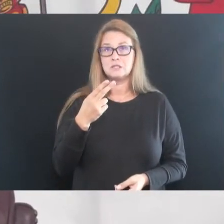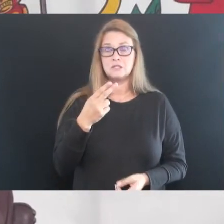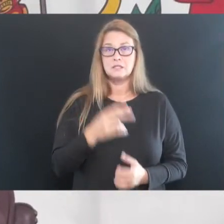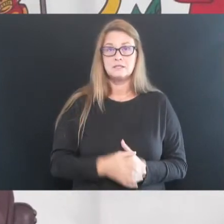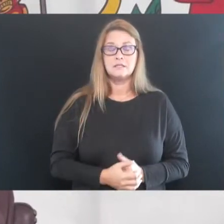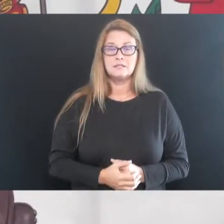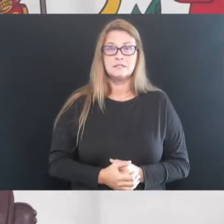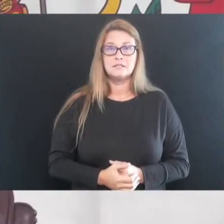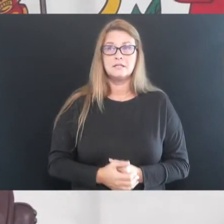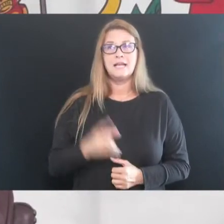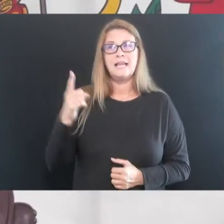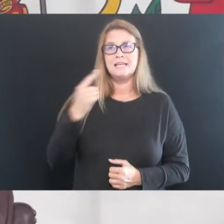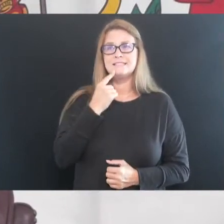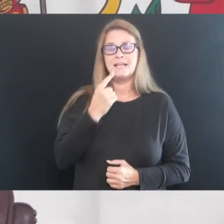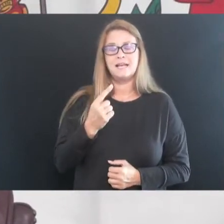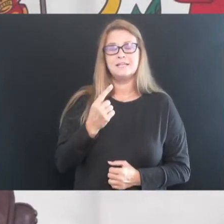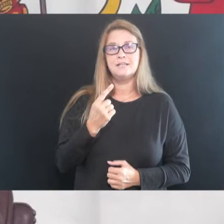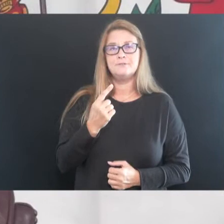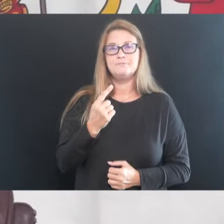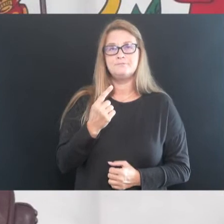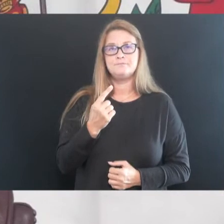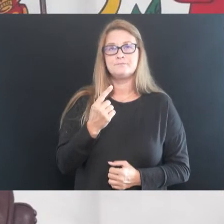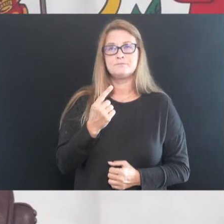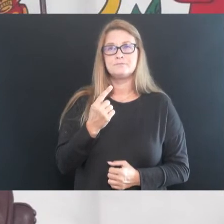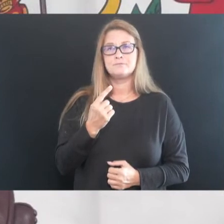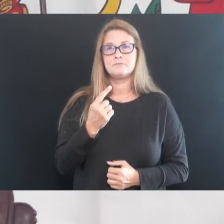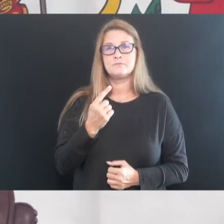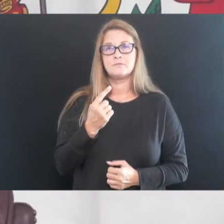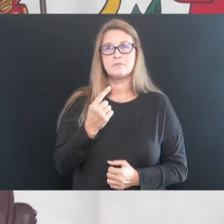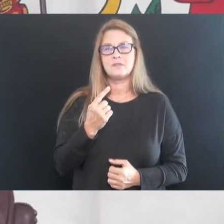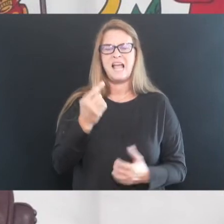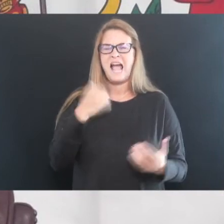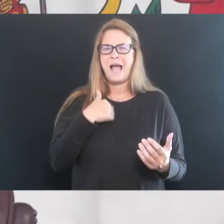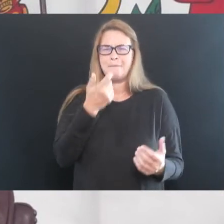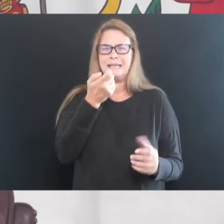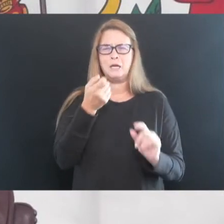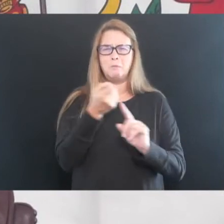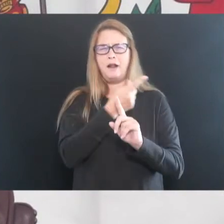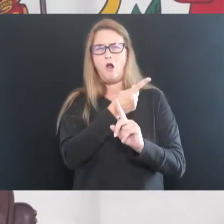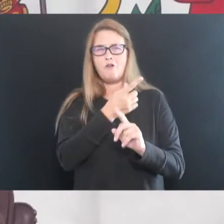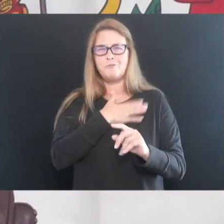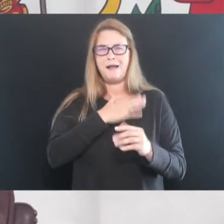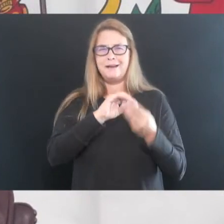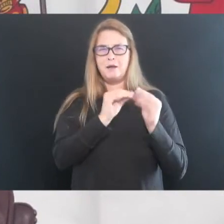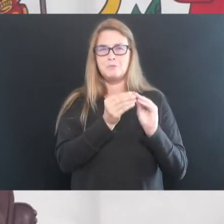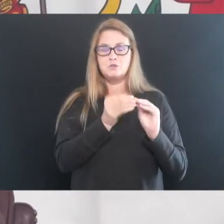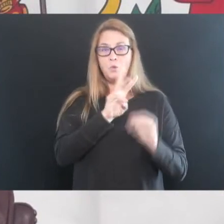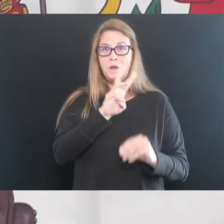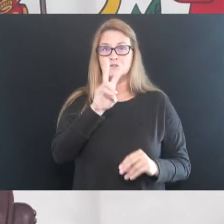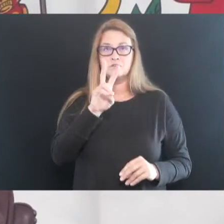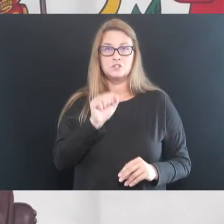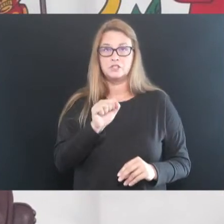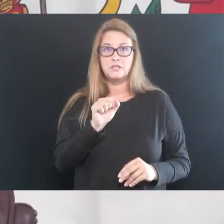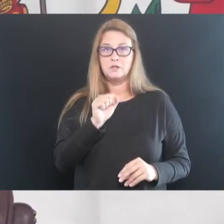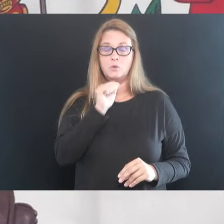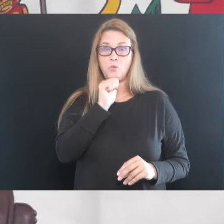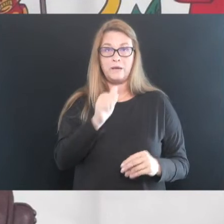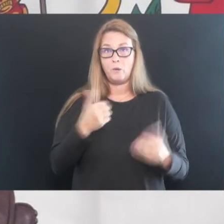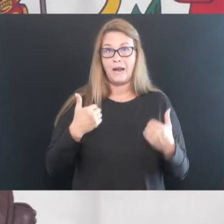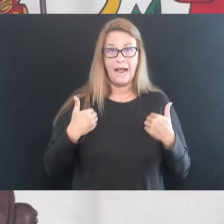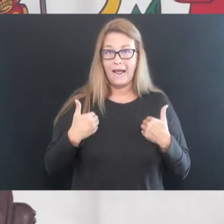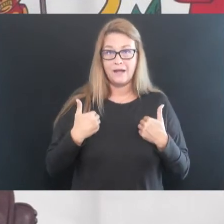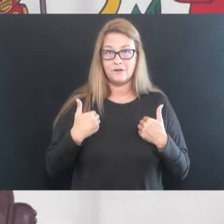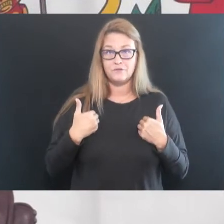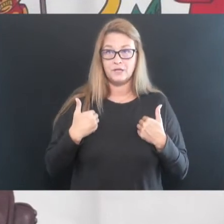earlier, and I'm a little off in the numbers, but he said, in West Virginia, we don't have